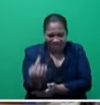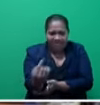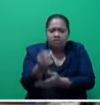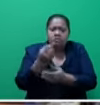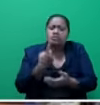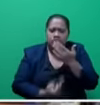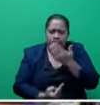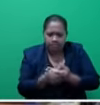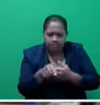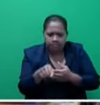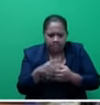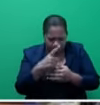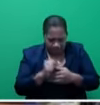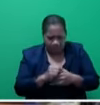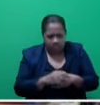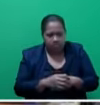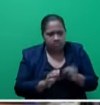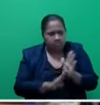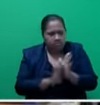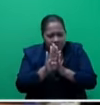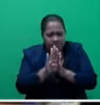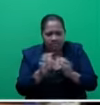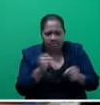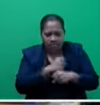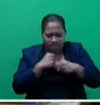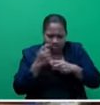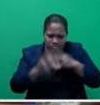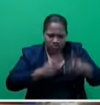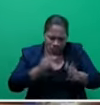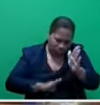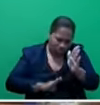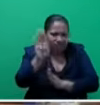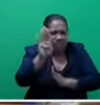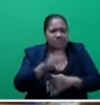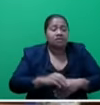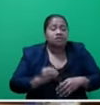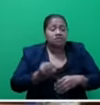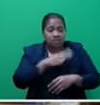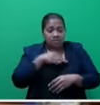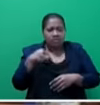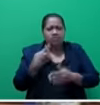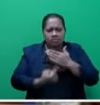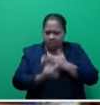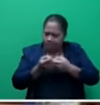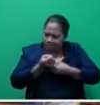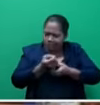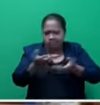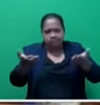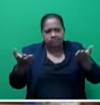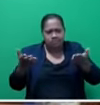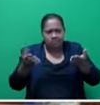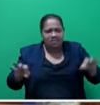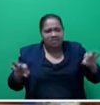livelihoods and speed up our response and recovery process. Honourable Speaker Sir, the Ministry delivered strongly on the home gardening